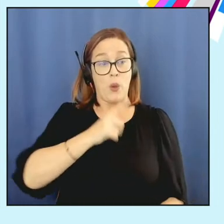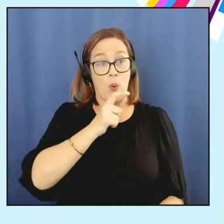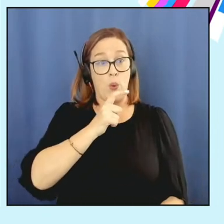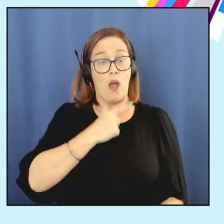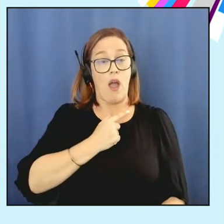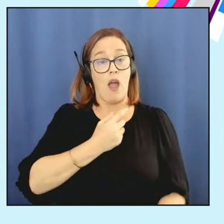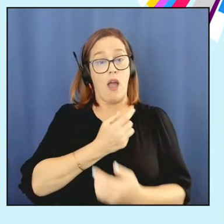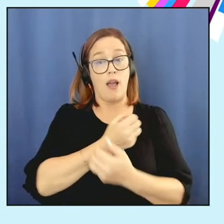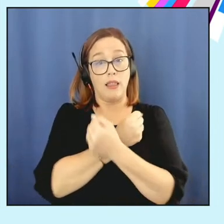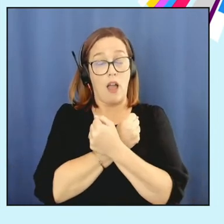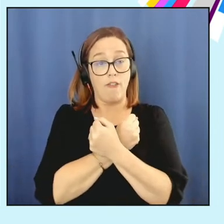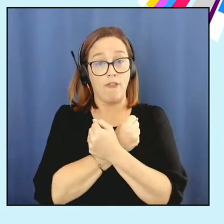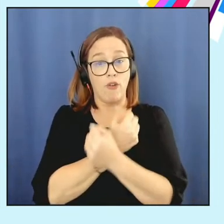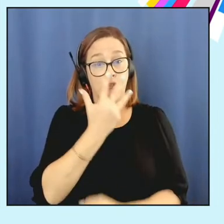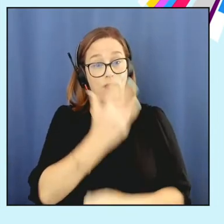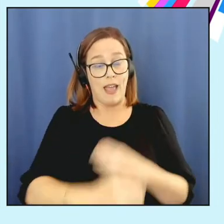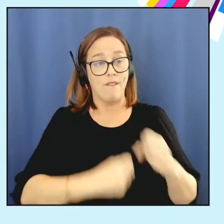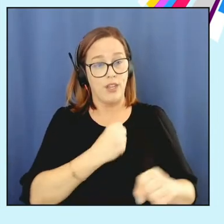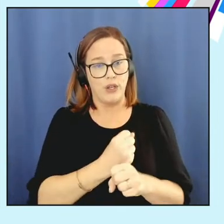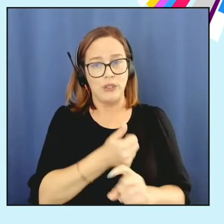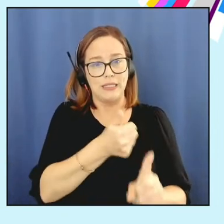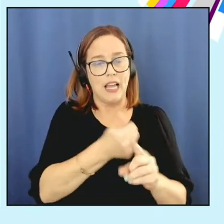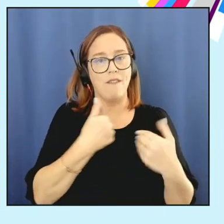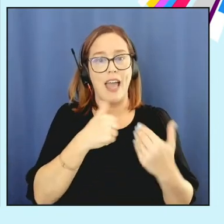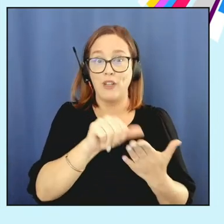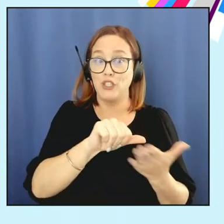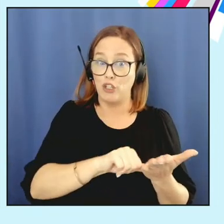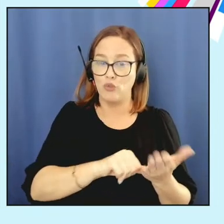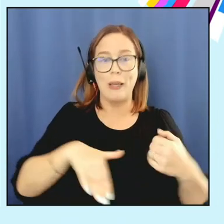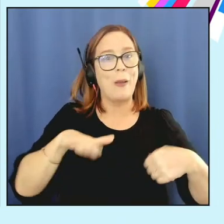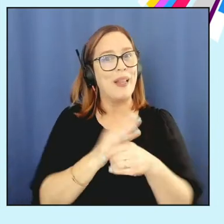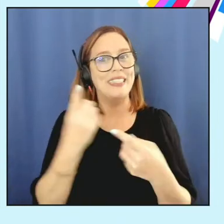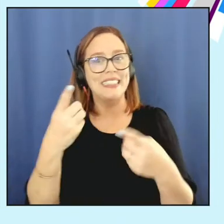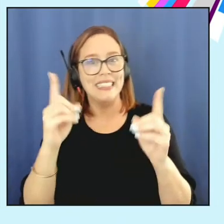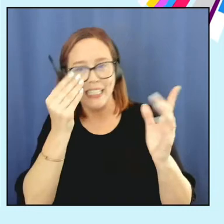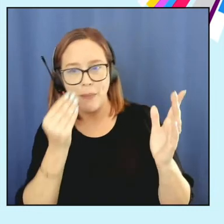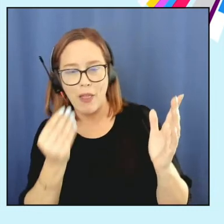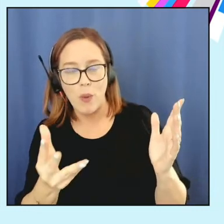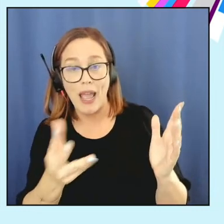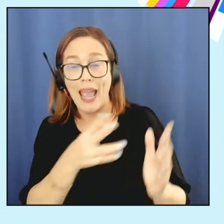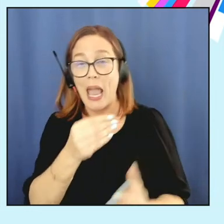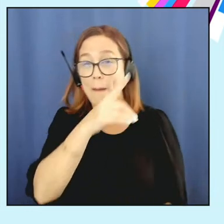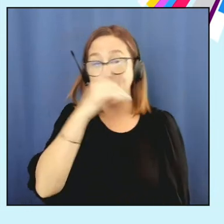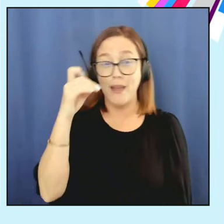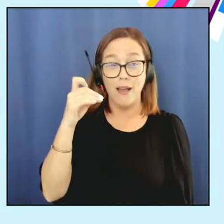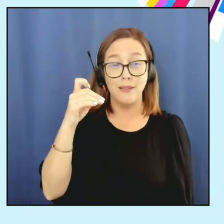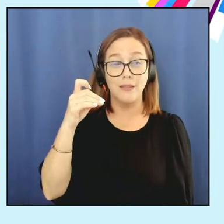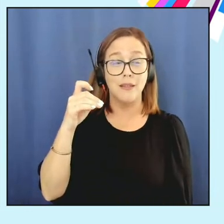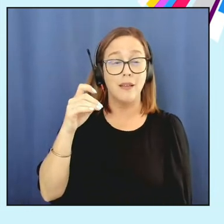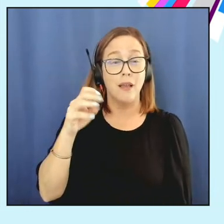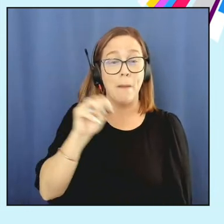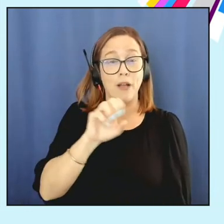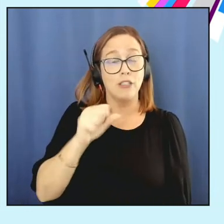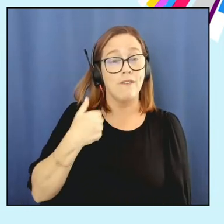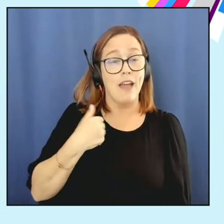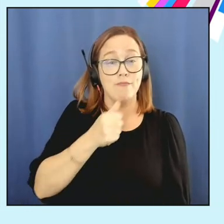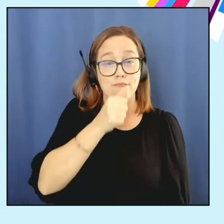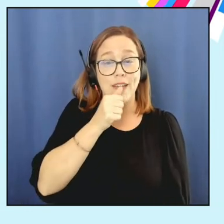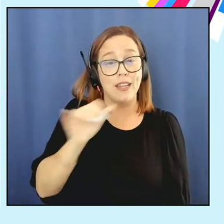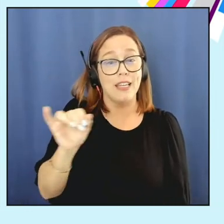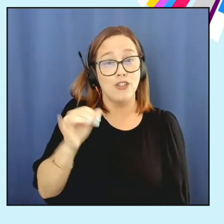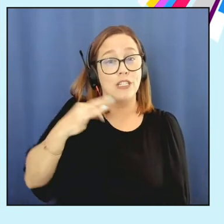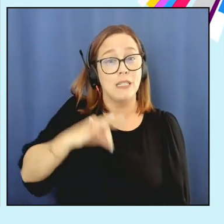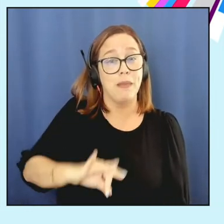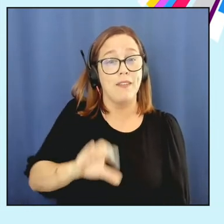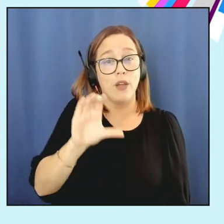surgery that was a complete success, by the way. And thanks to Microsoft's private insurance benefits in Costa Rica,